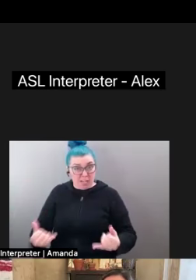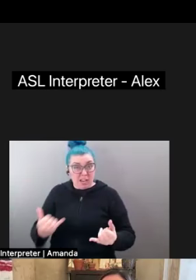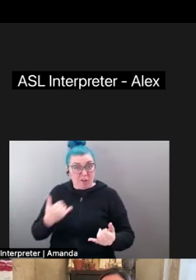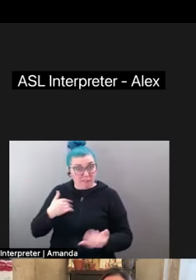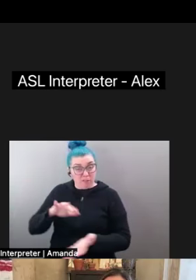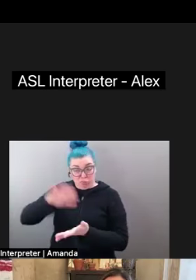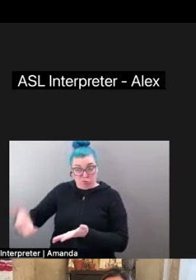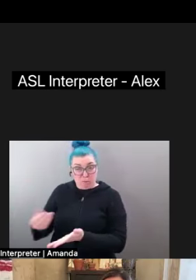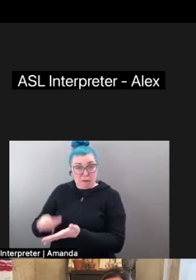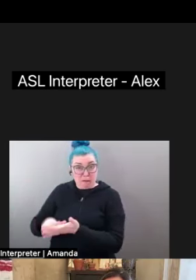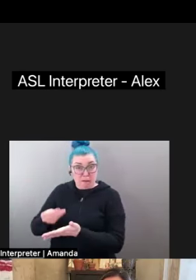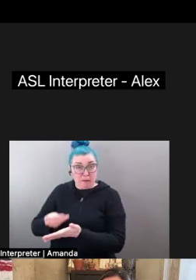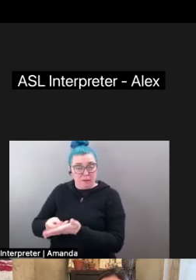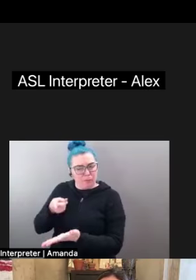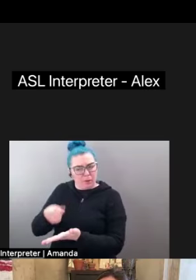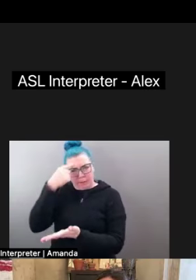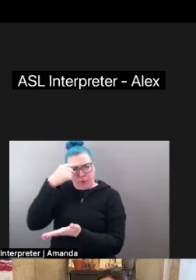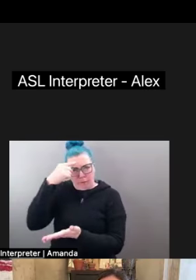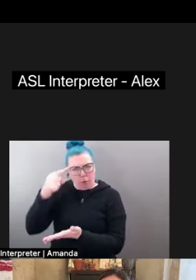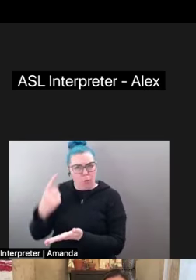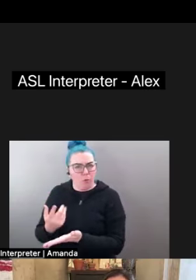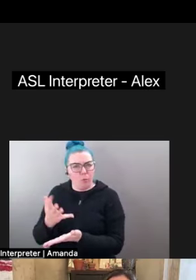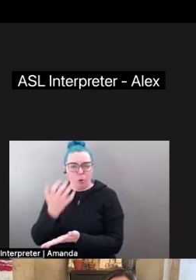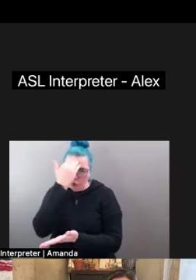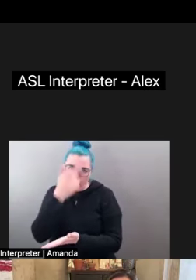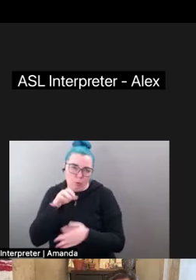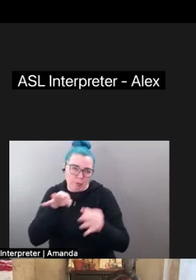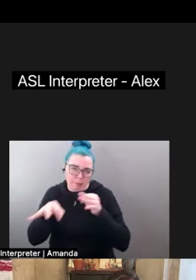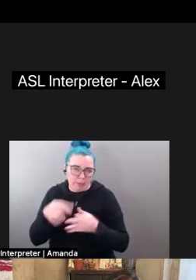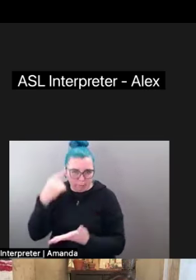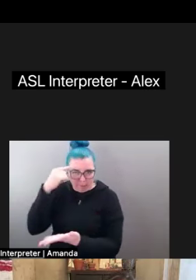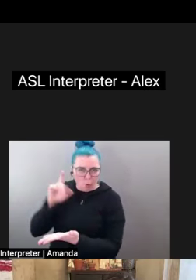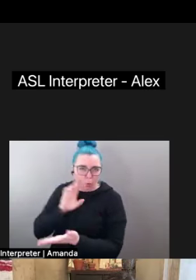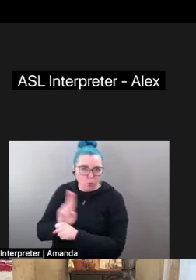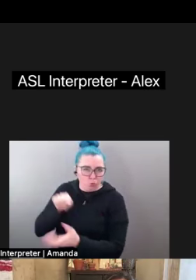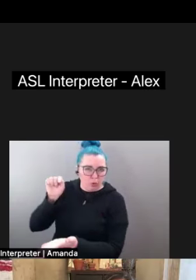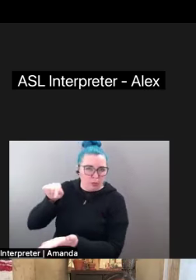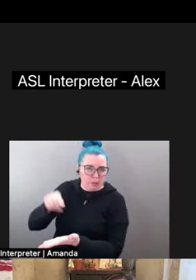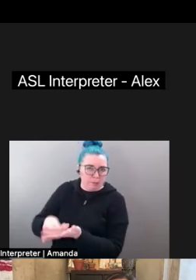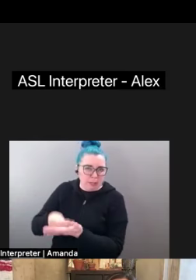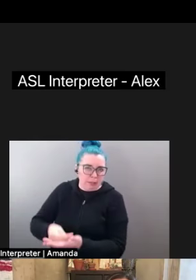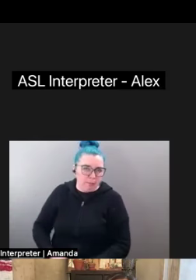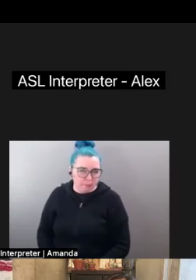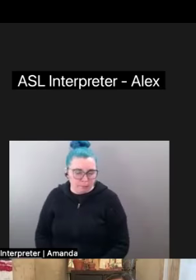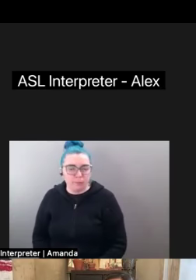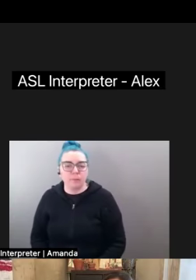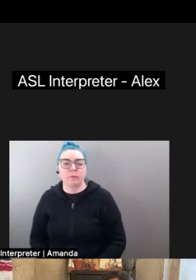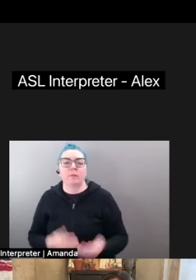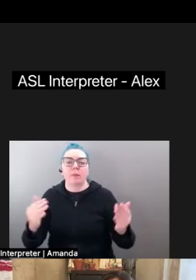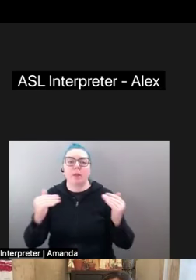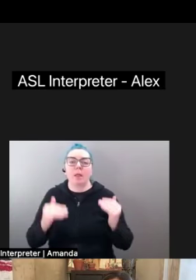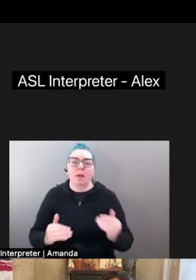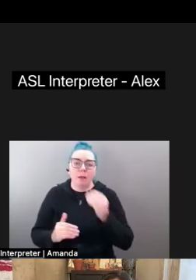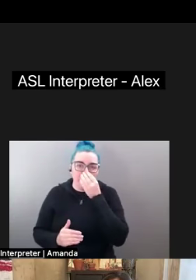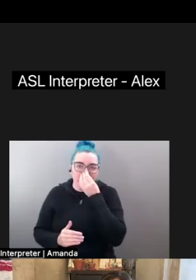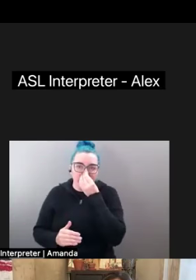report, again on the established form, and that's required only for current operating grant recipients. So if you're a new applicant, you don't need to fill out that